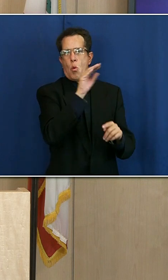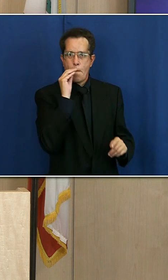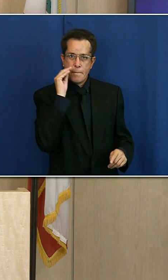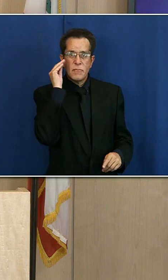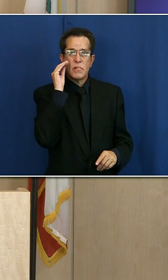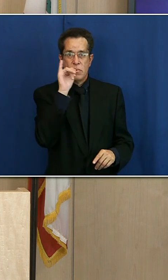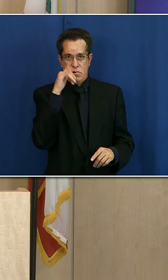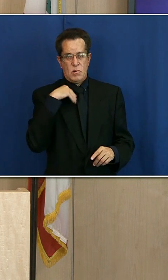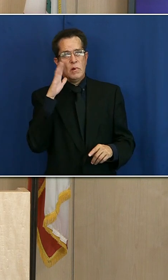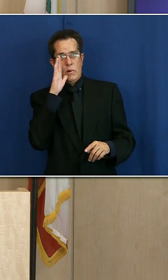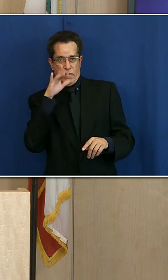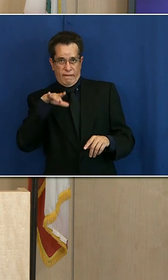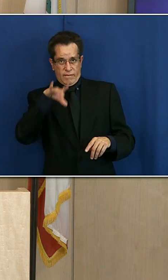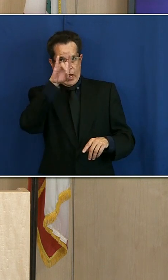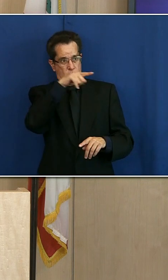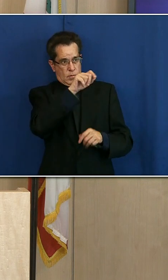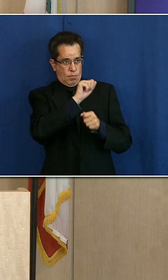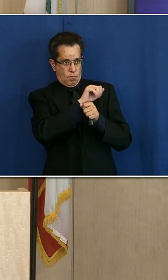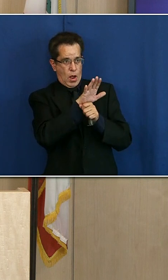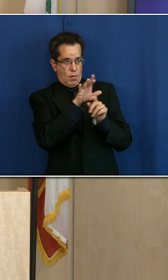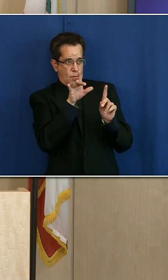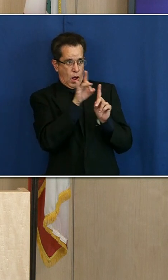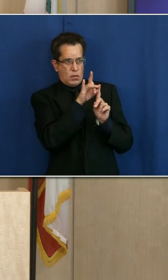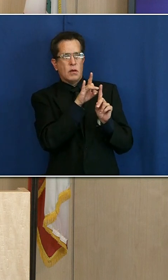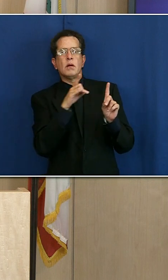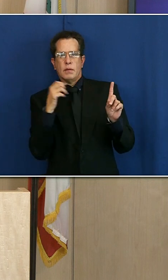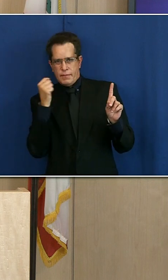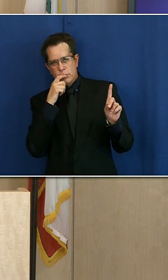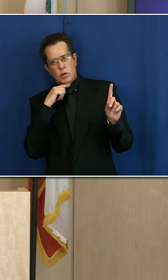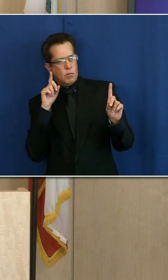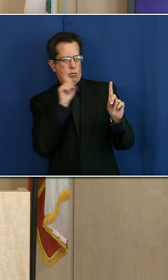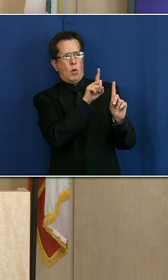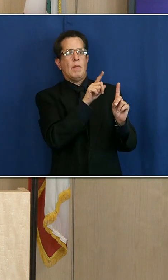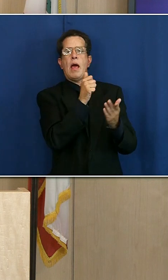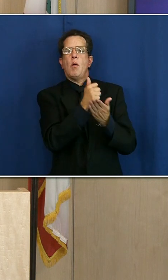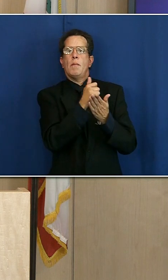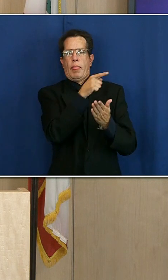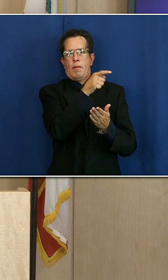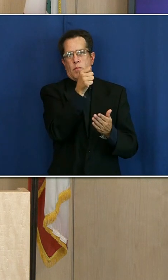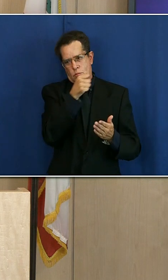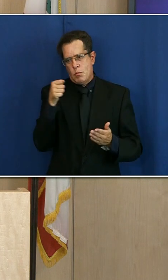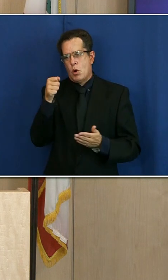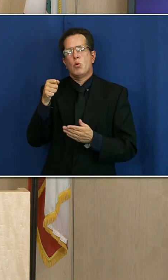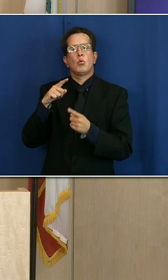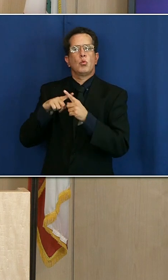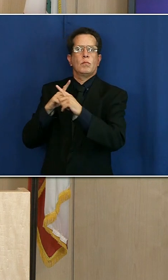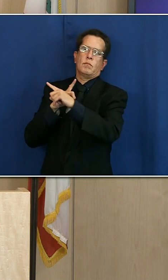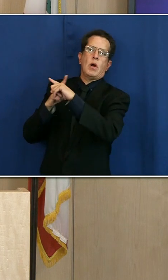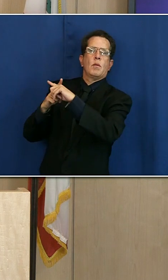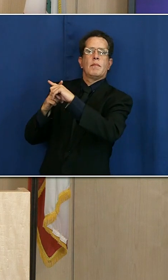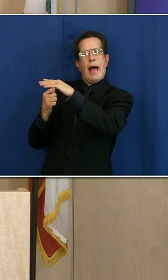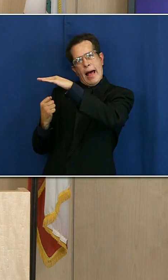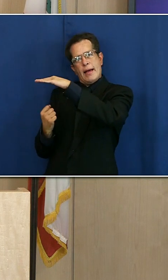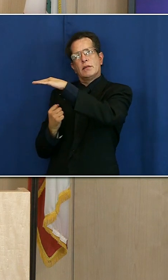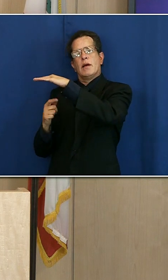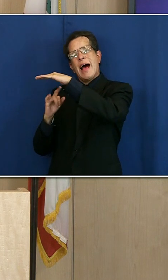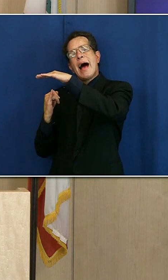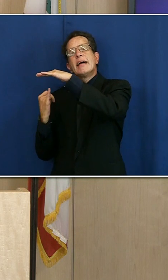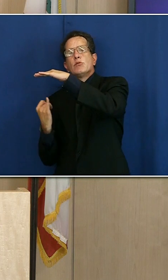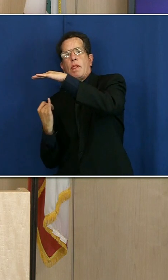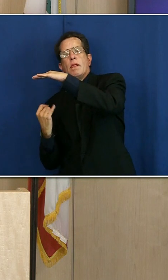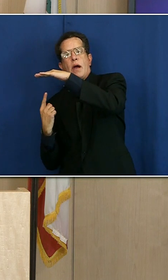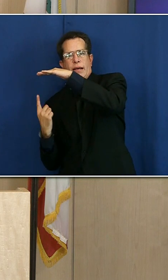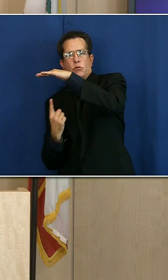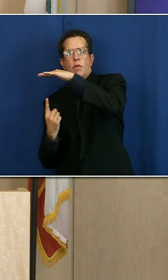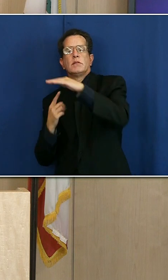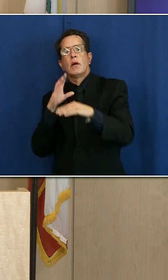of a positive case to ensure that we get a student moved into an isolation location. In terms of enforcement, which was one of the components of